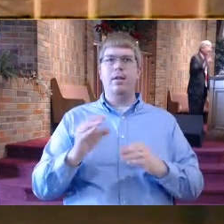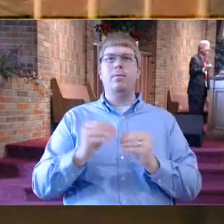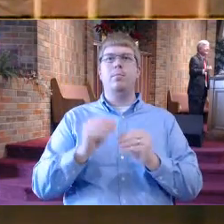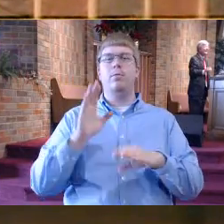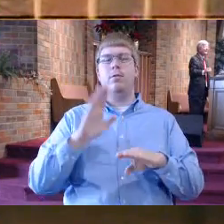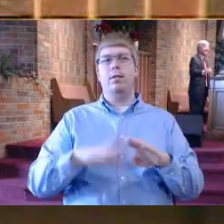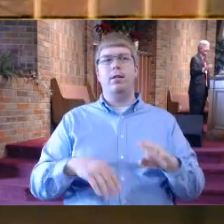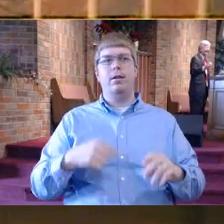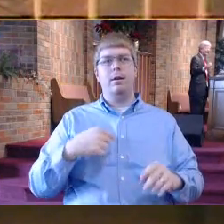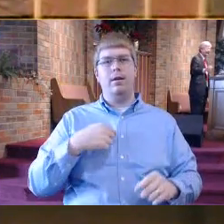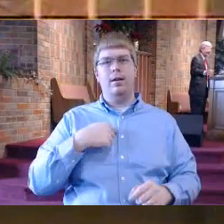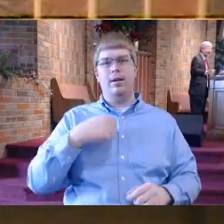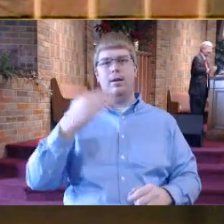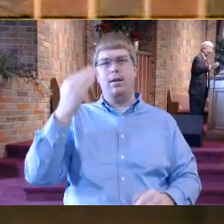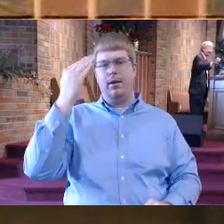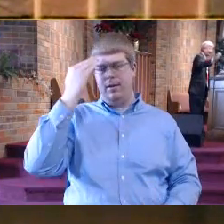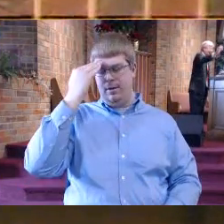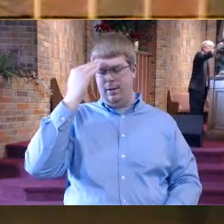could